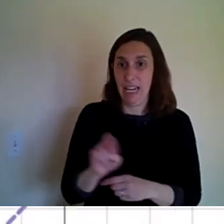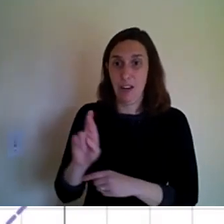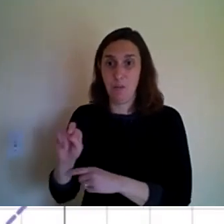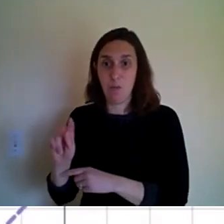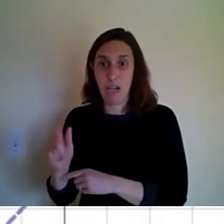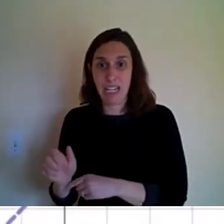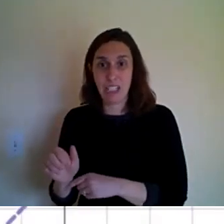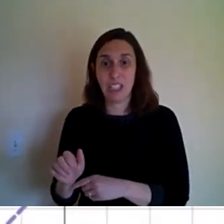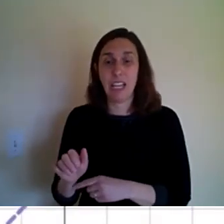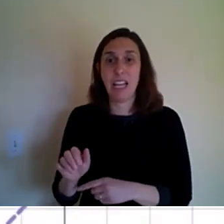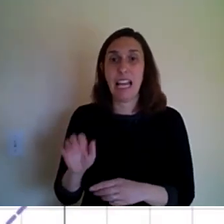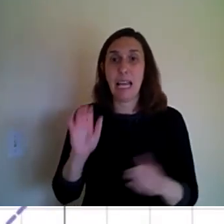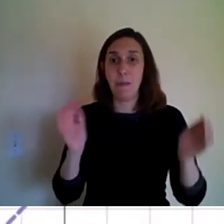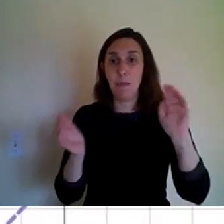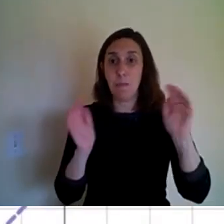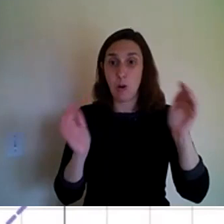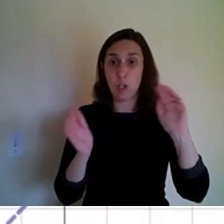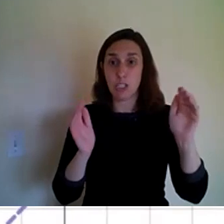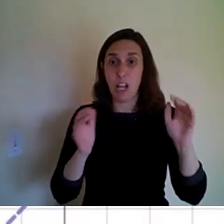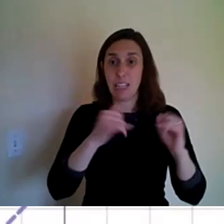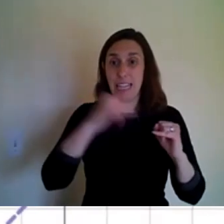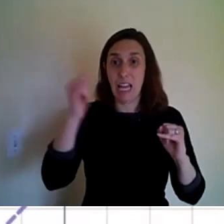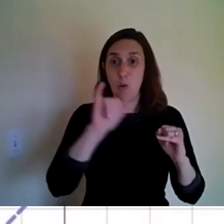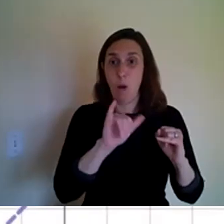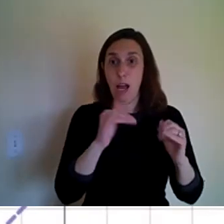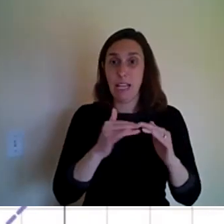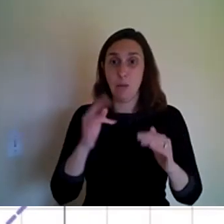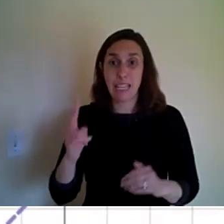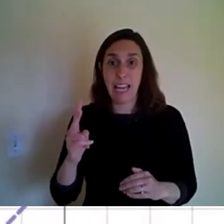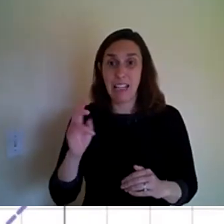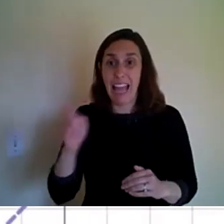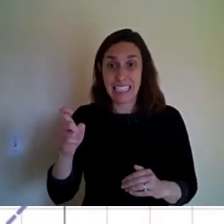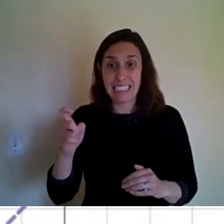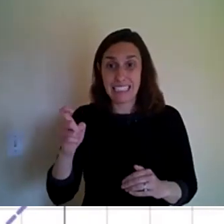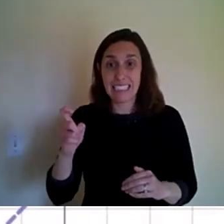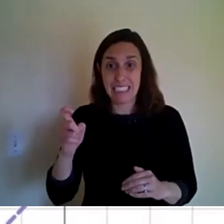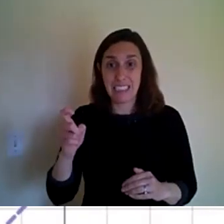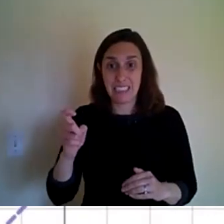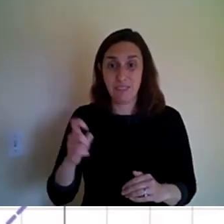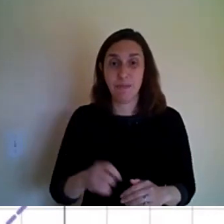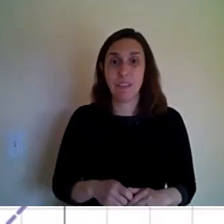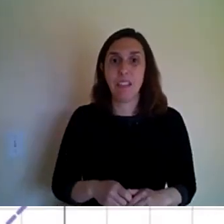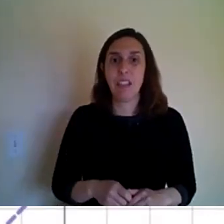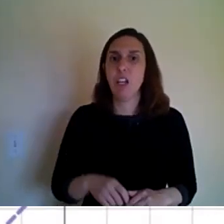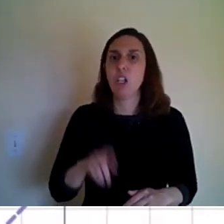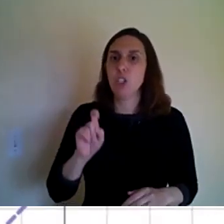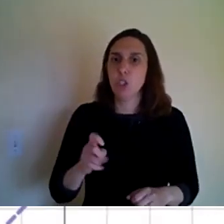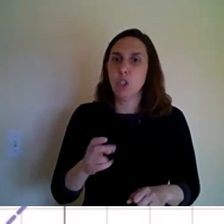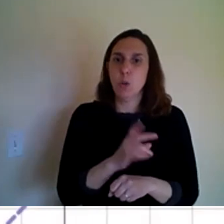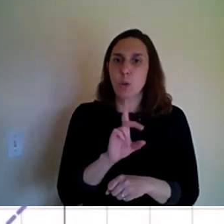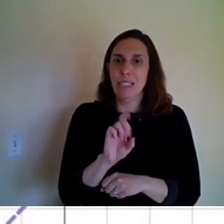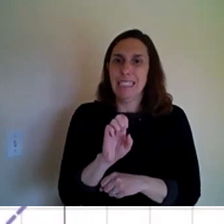the line y equals x. Use your graphing utilities. You should use Desmos. You should use your